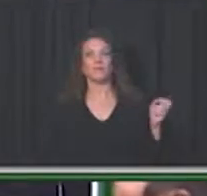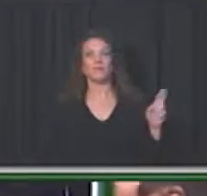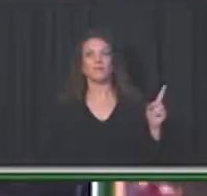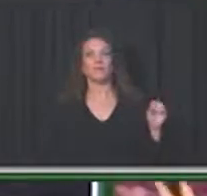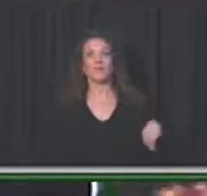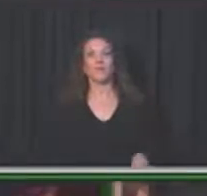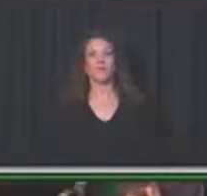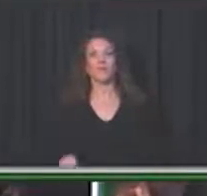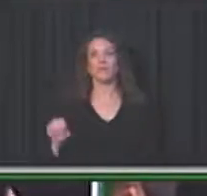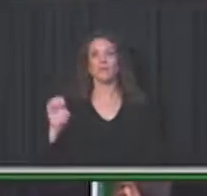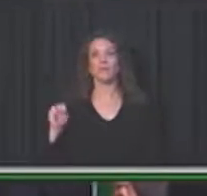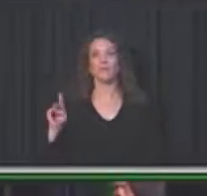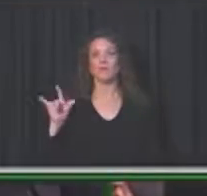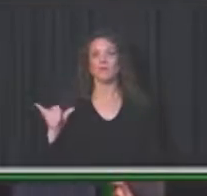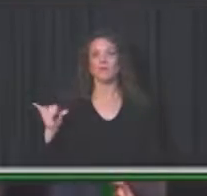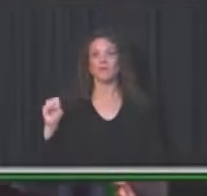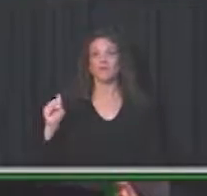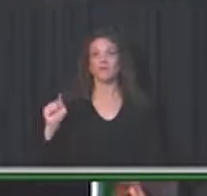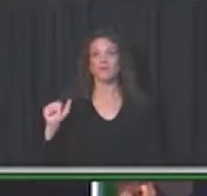Emily Stanley.